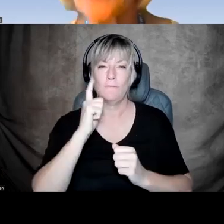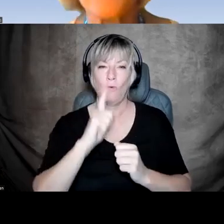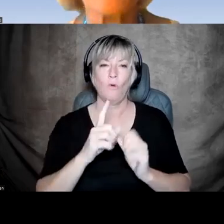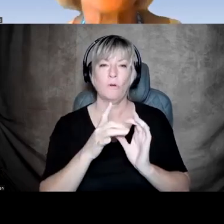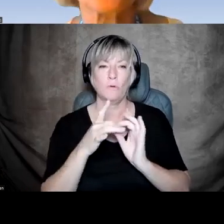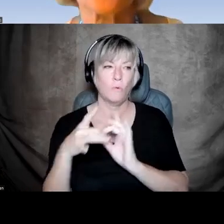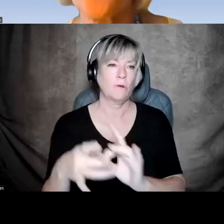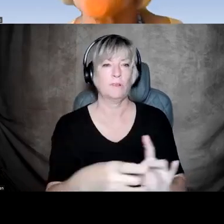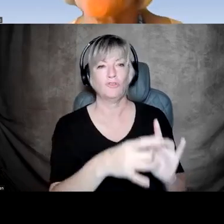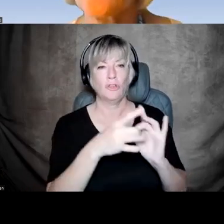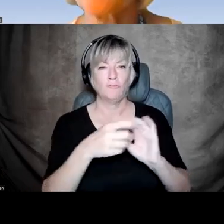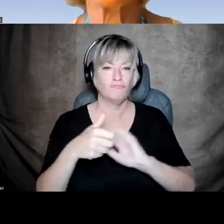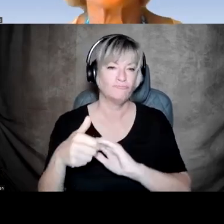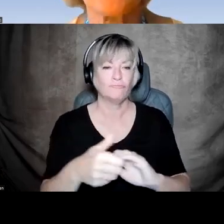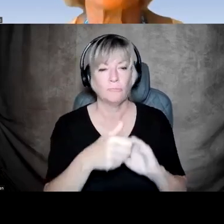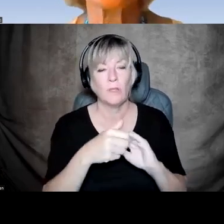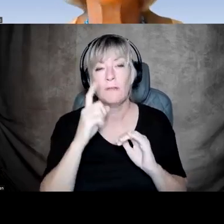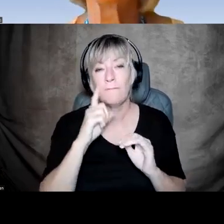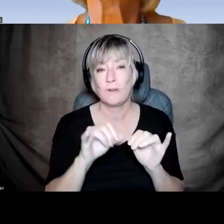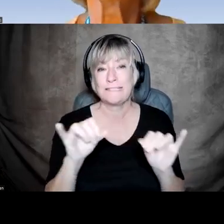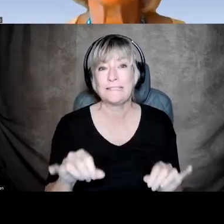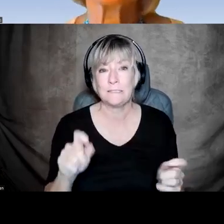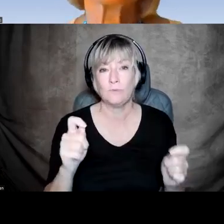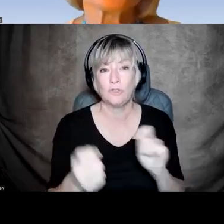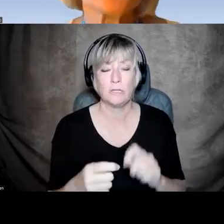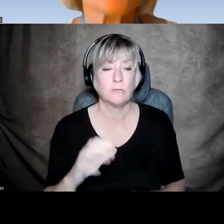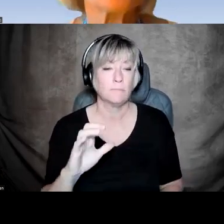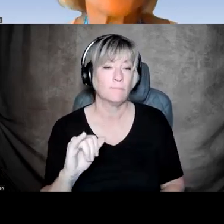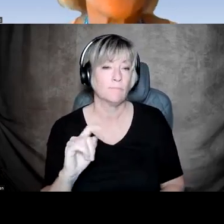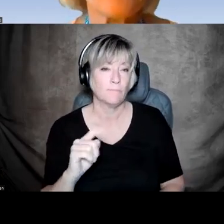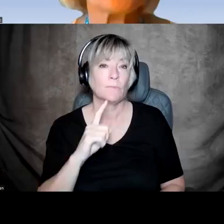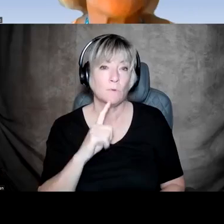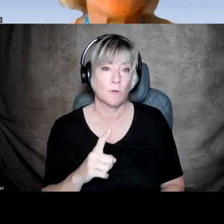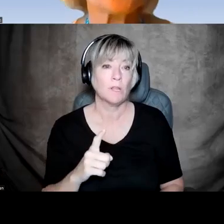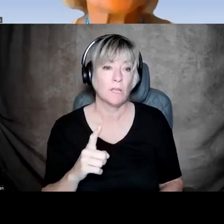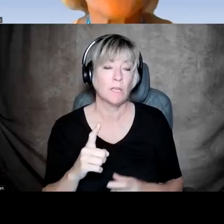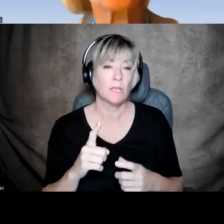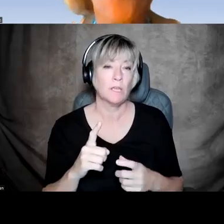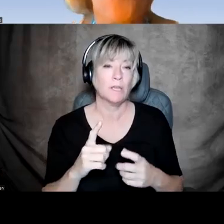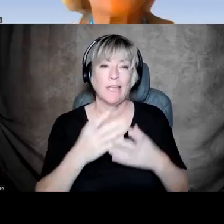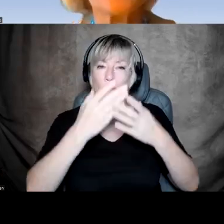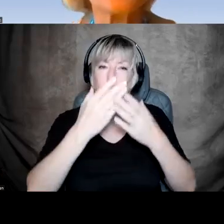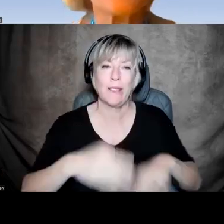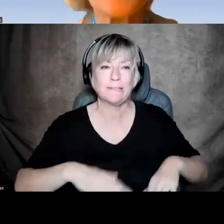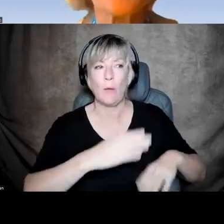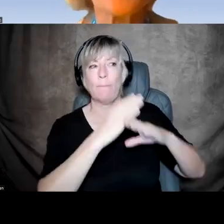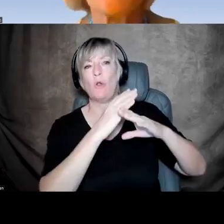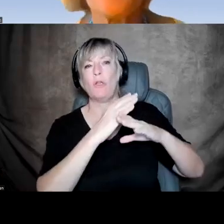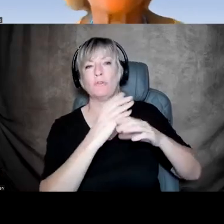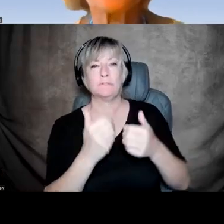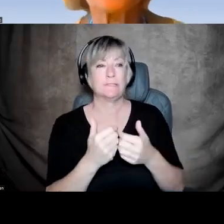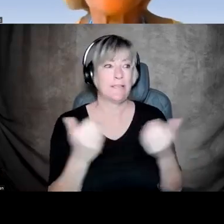and collaboration for system change. CIT really does break down silos because we all come to the